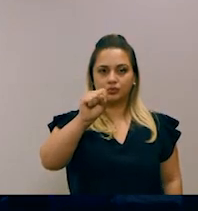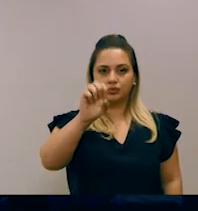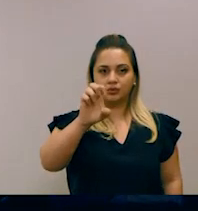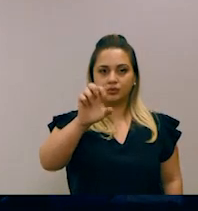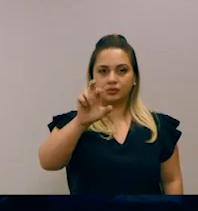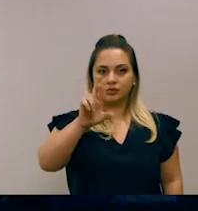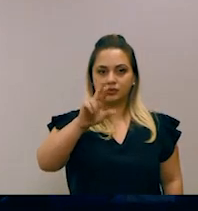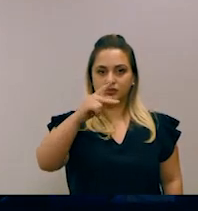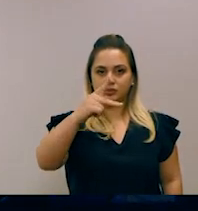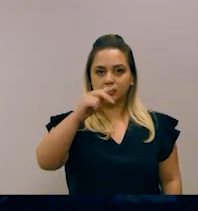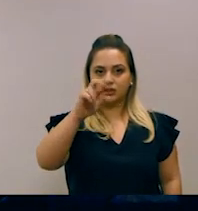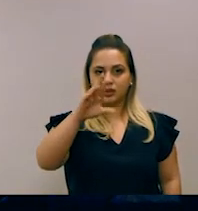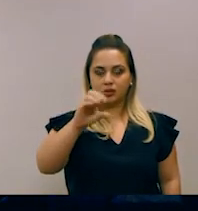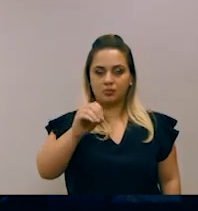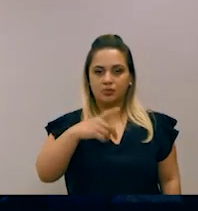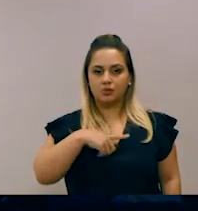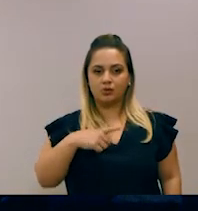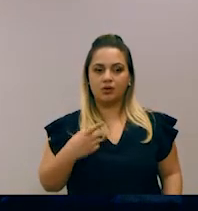the project